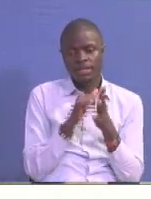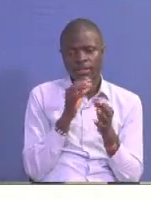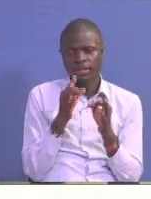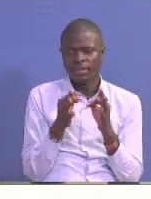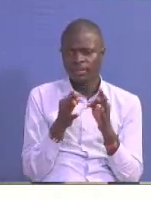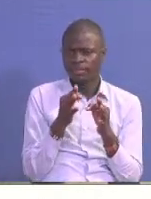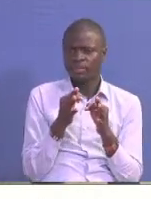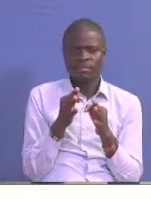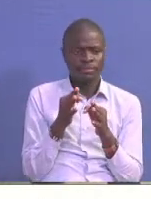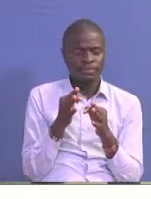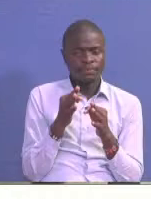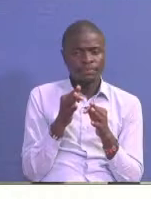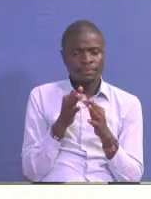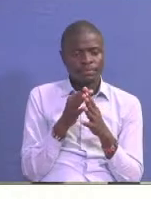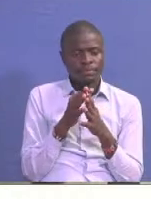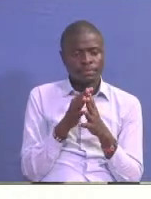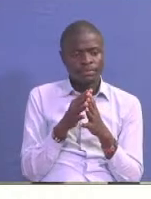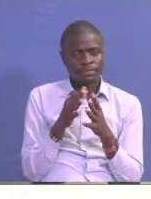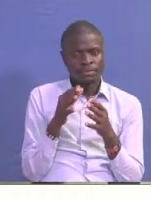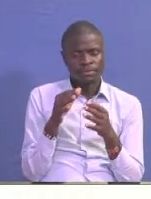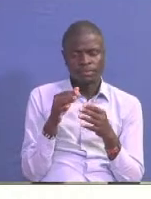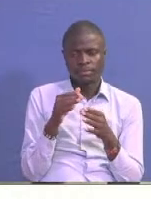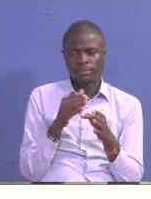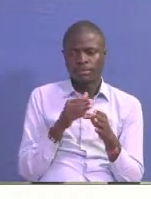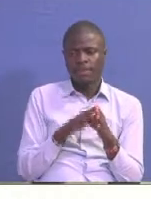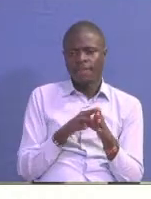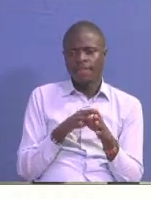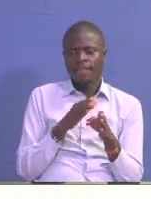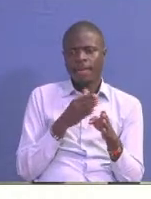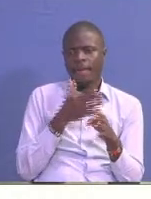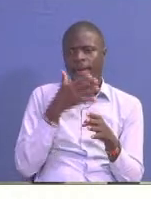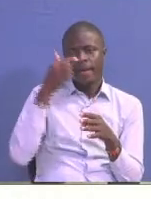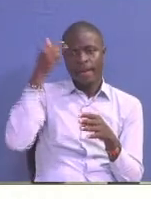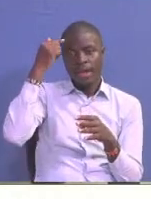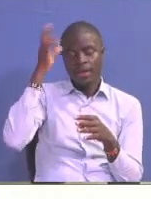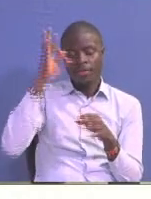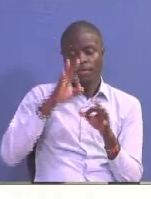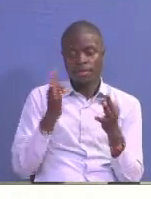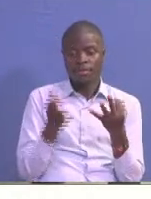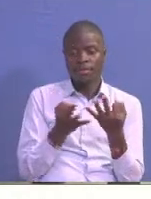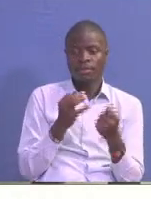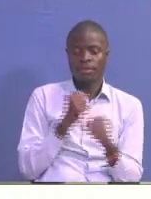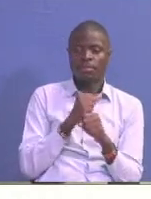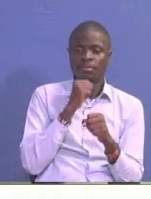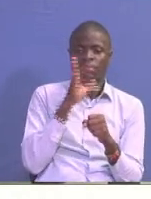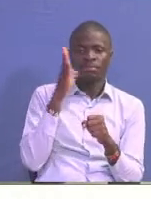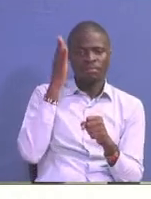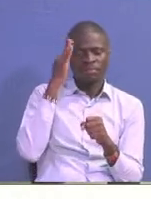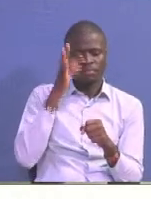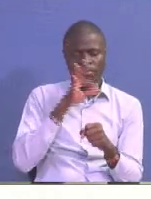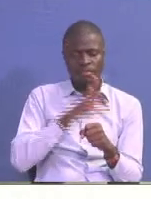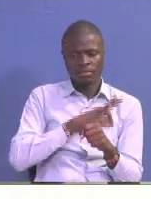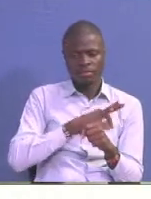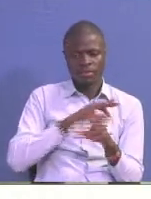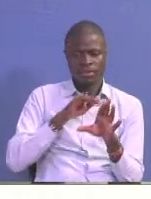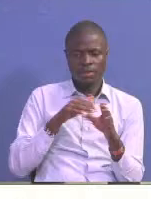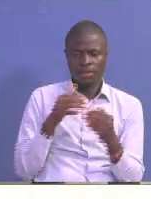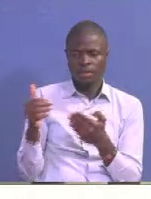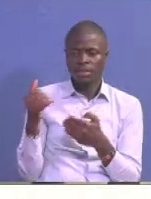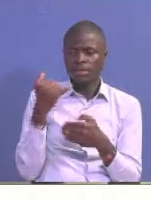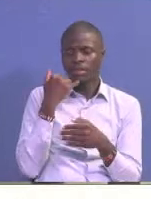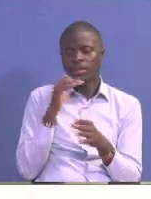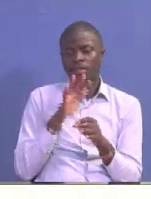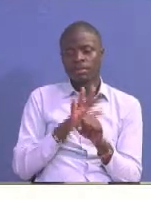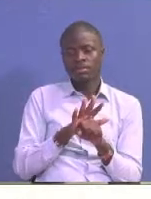member, as the head of our family, you don't know to invest in your children's education is the most